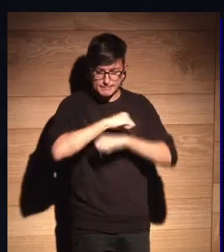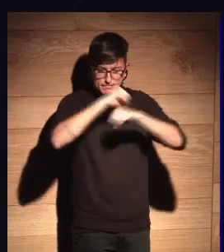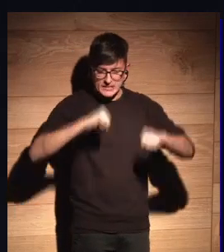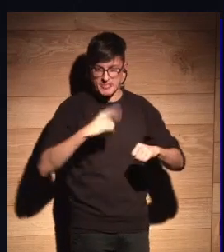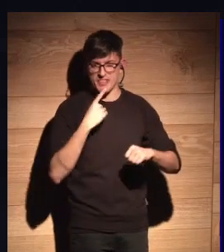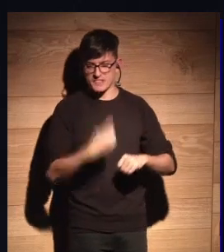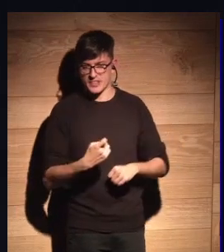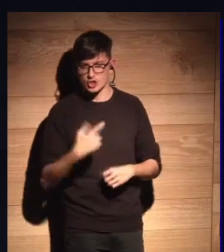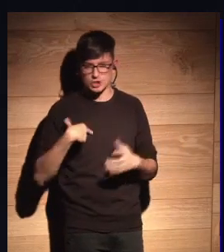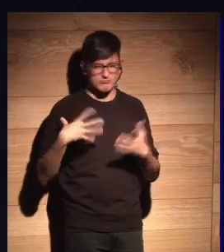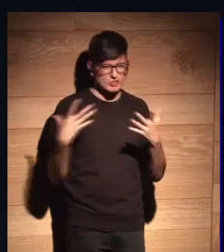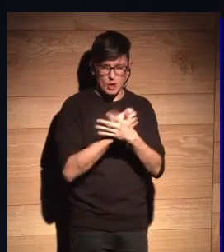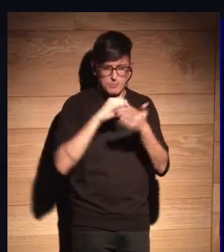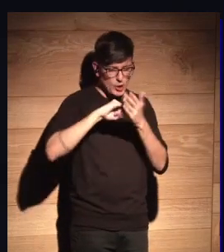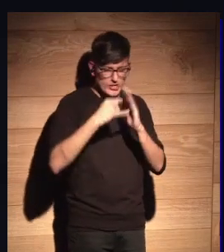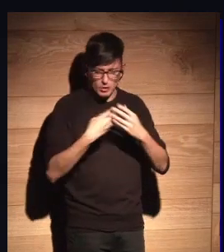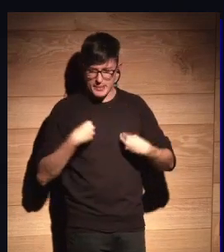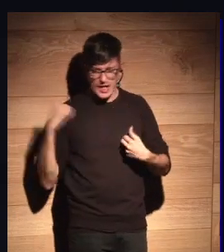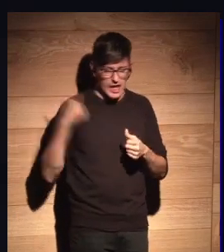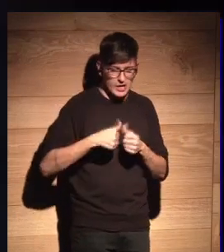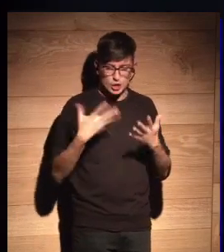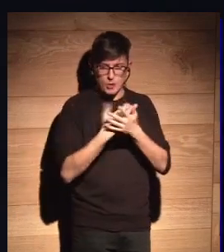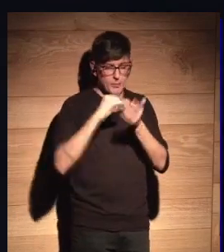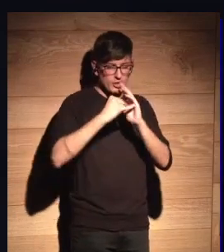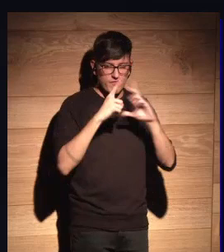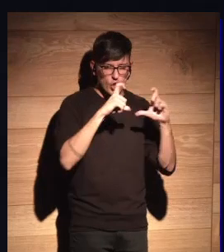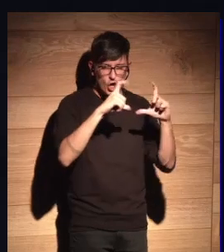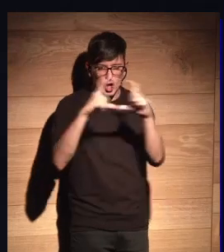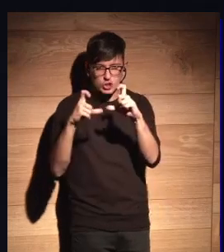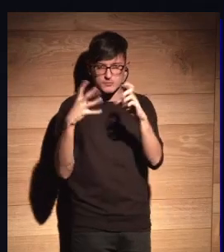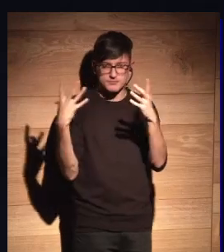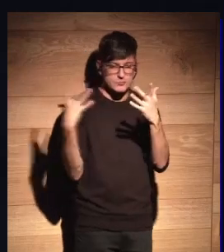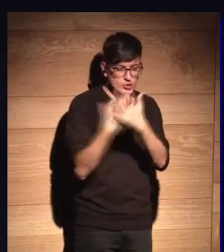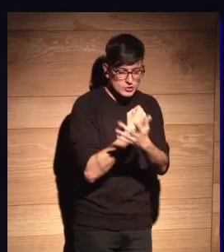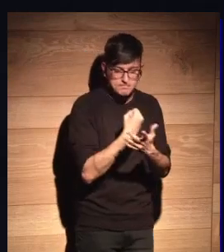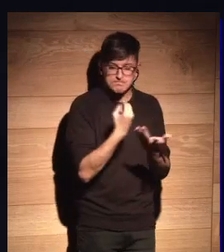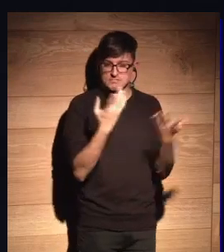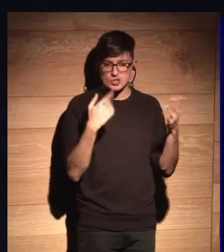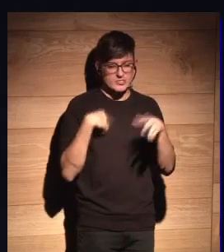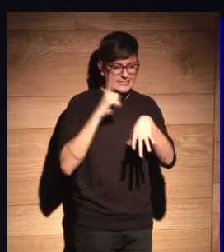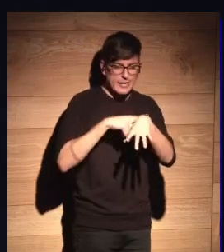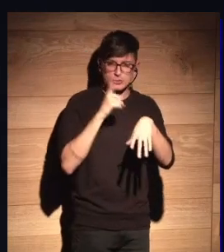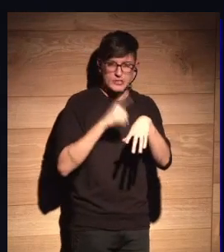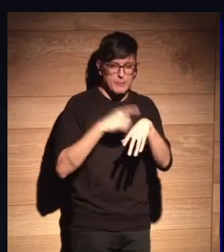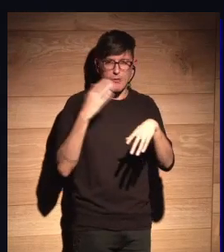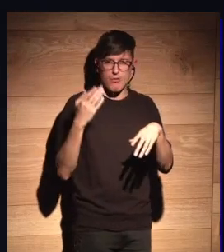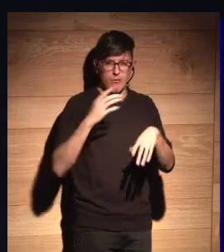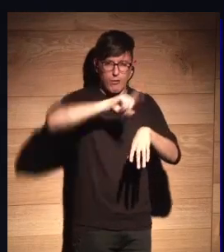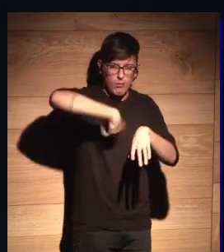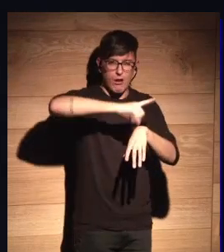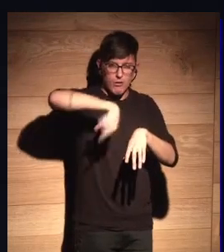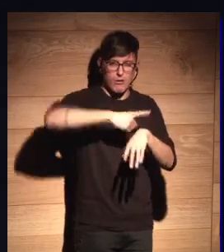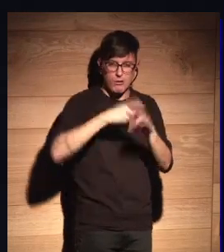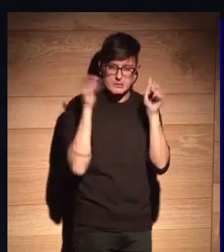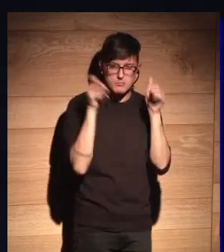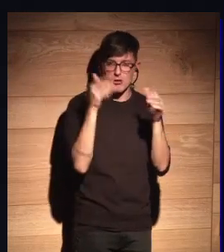life, they all just spending time and honing it and working it and just